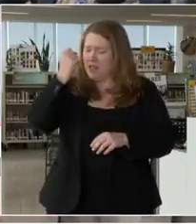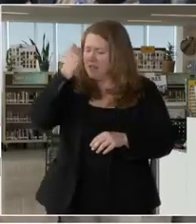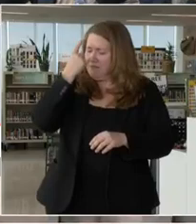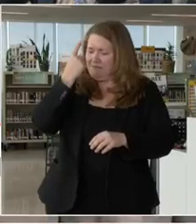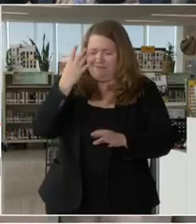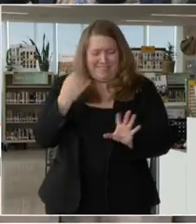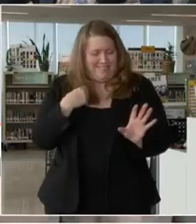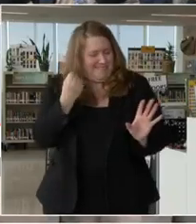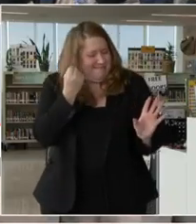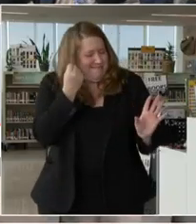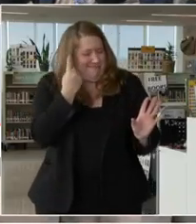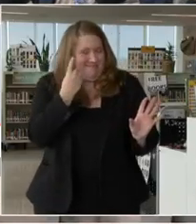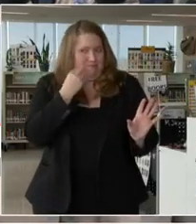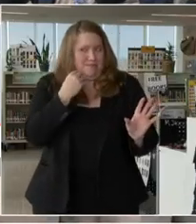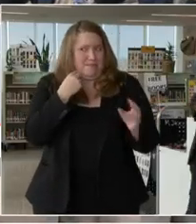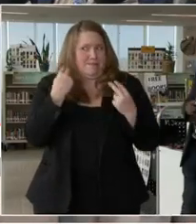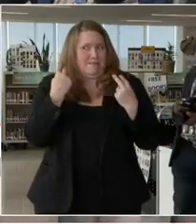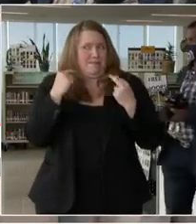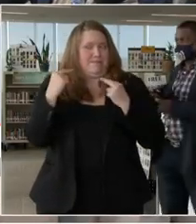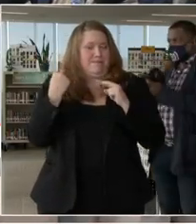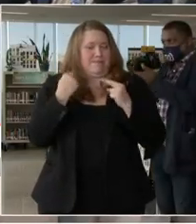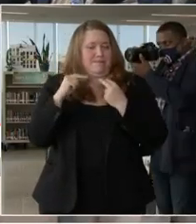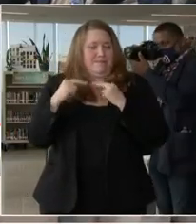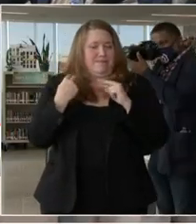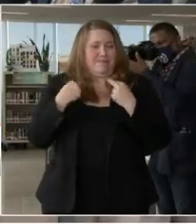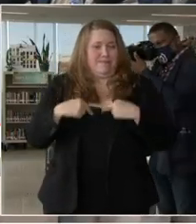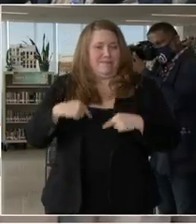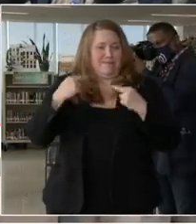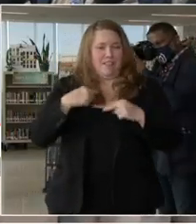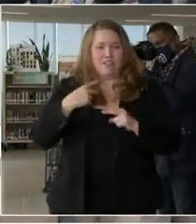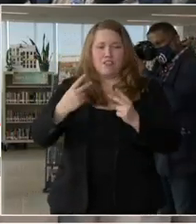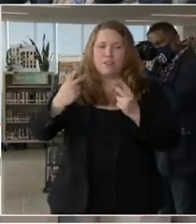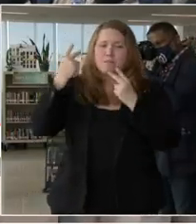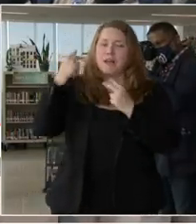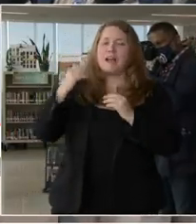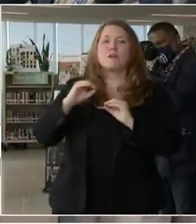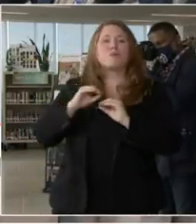me. All of that. But when I look back, I have no regrets.